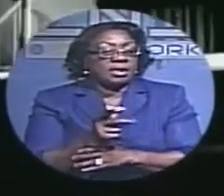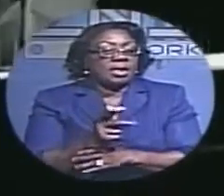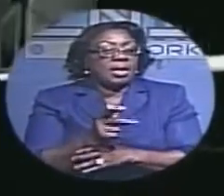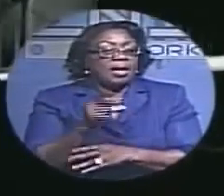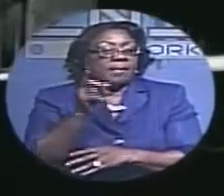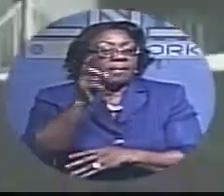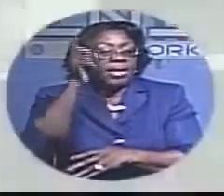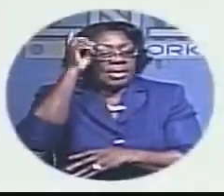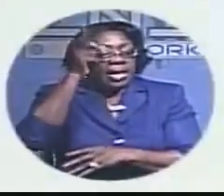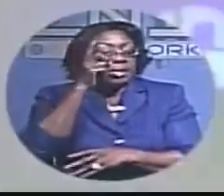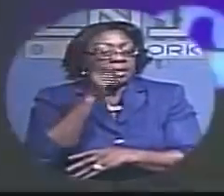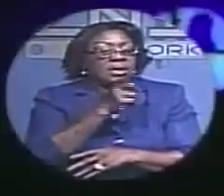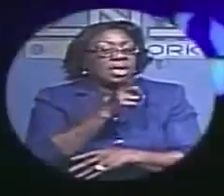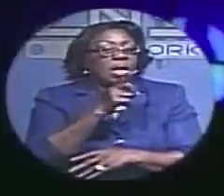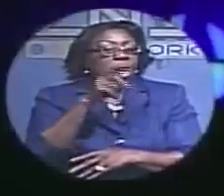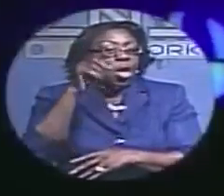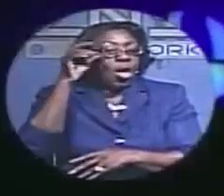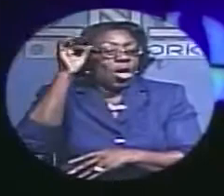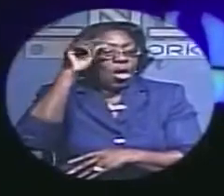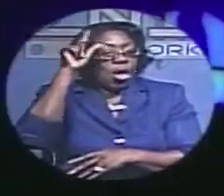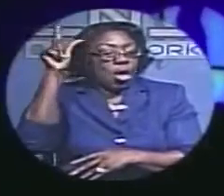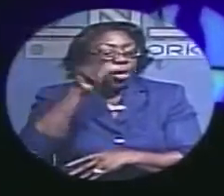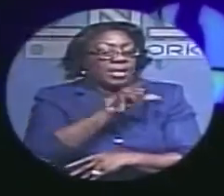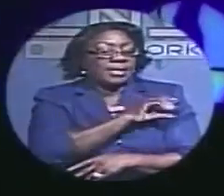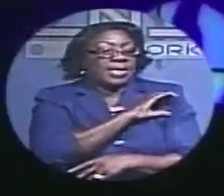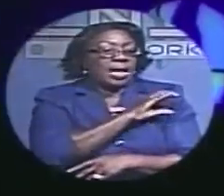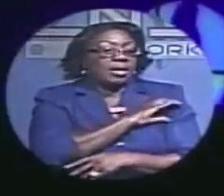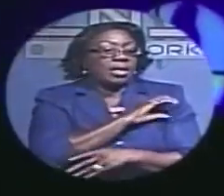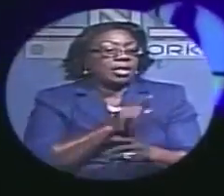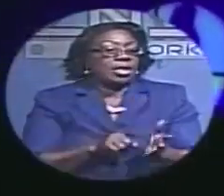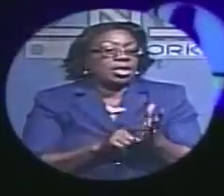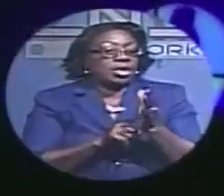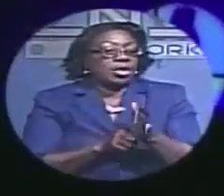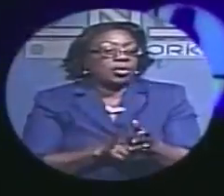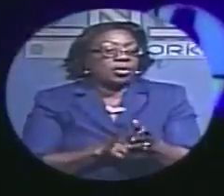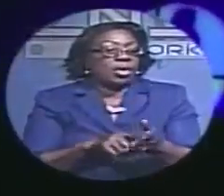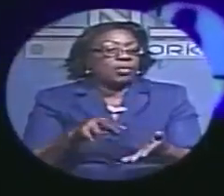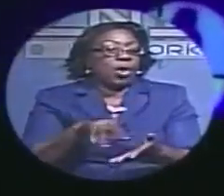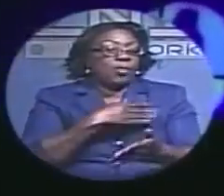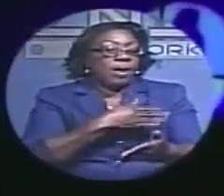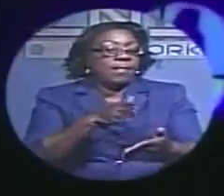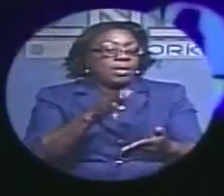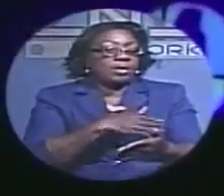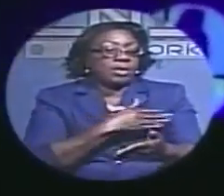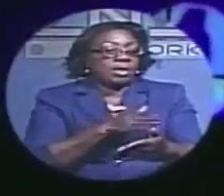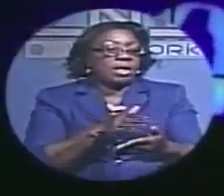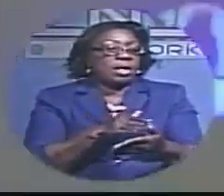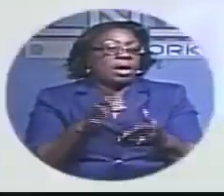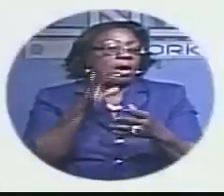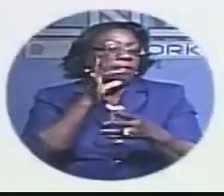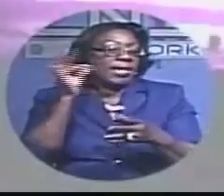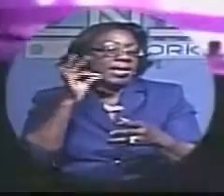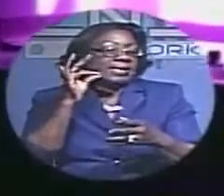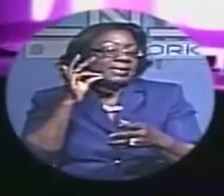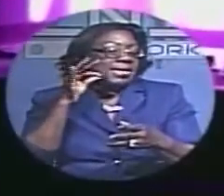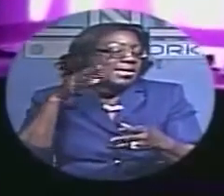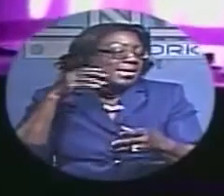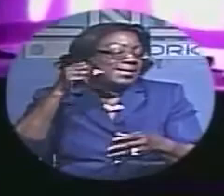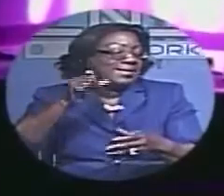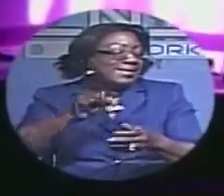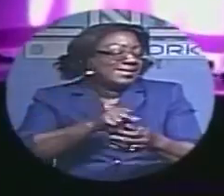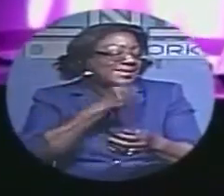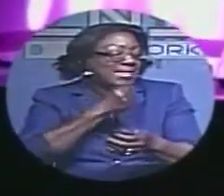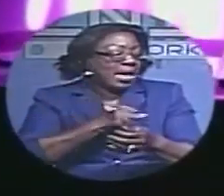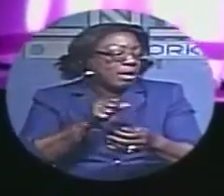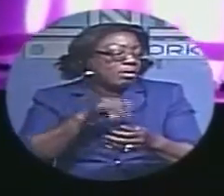by dancer Lawrence Carroll, featuring the Broadway music of Cats, The Sound of Music, Little Shop of